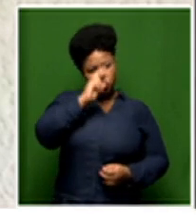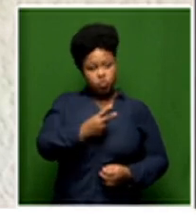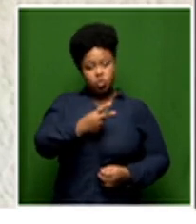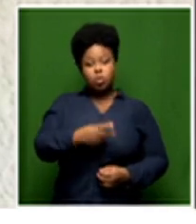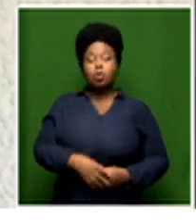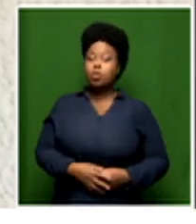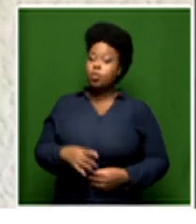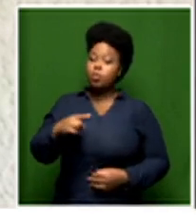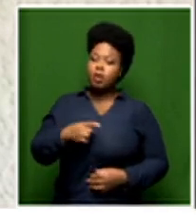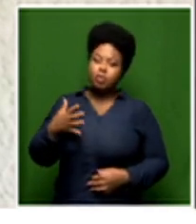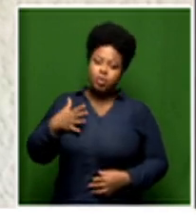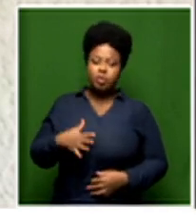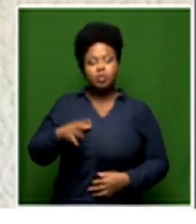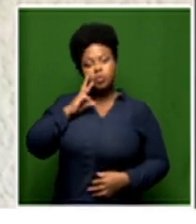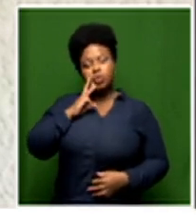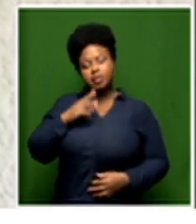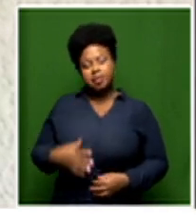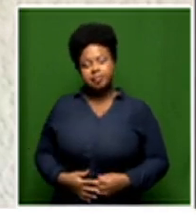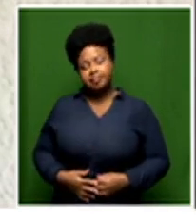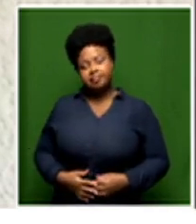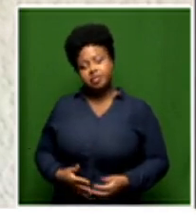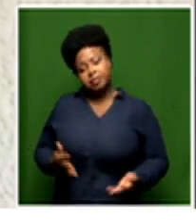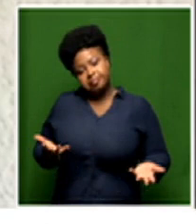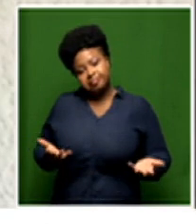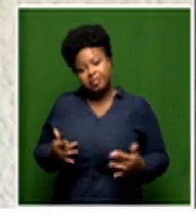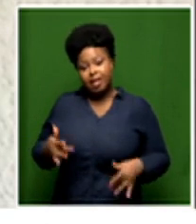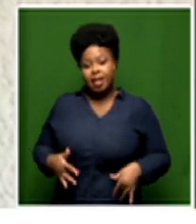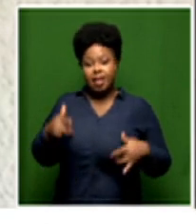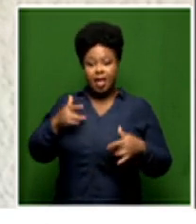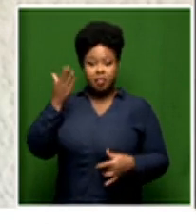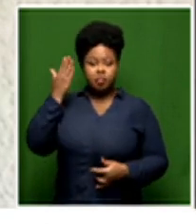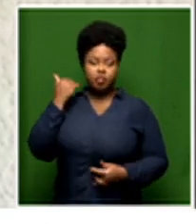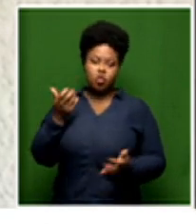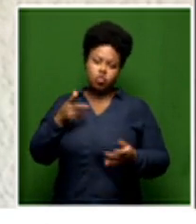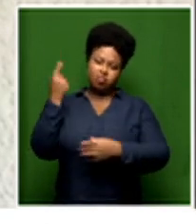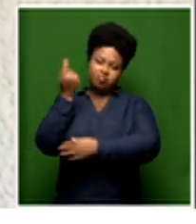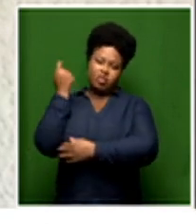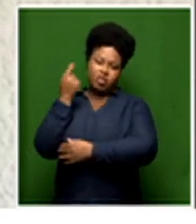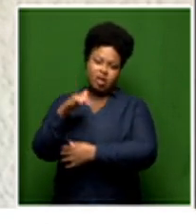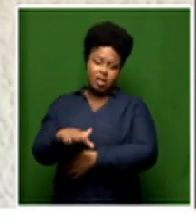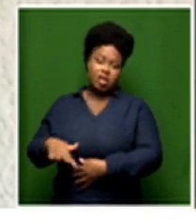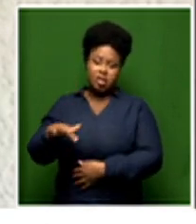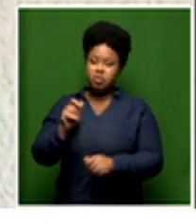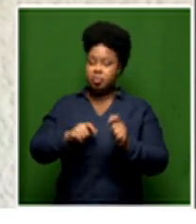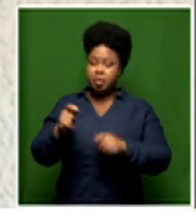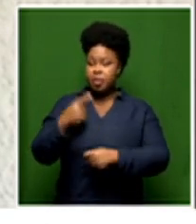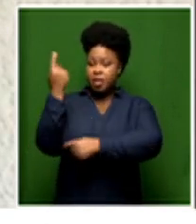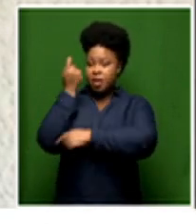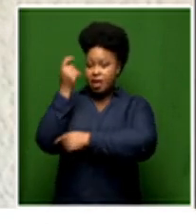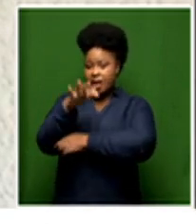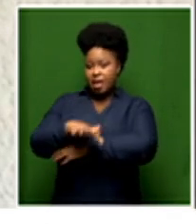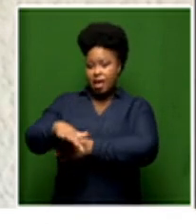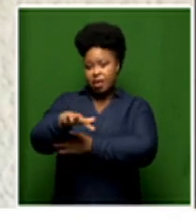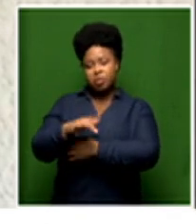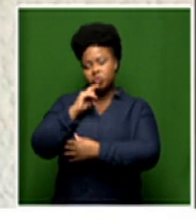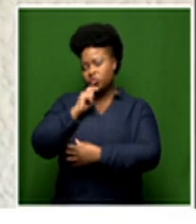because we wanted water. So that's how we used to live in the rural areas. So people in the rural areas, they